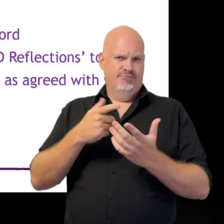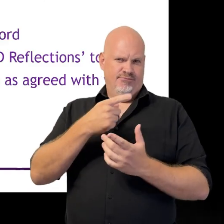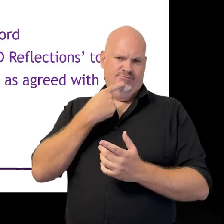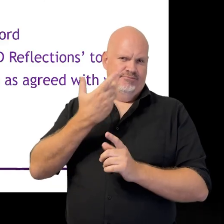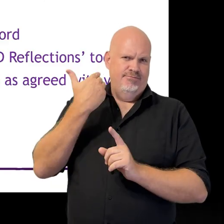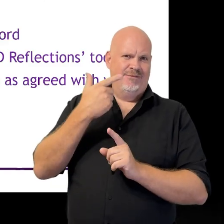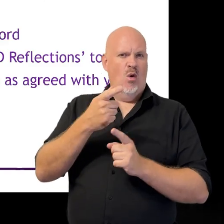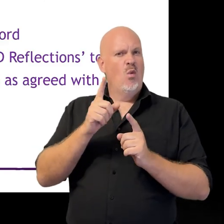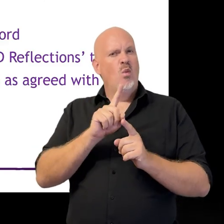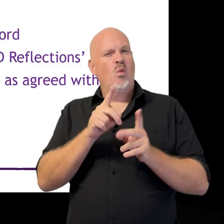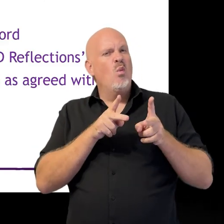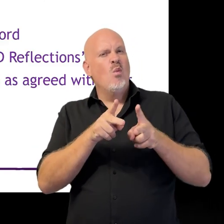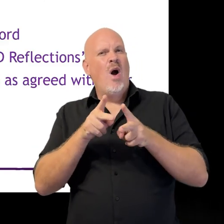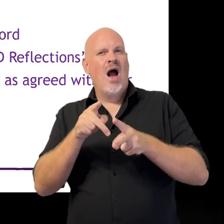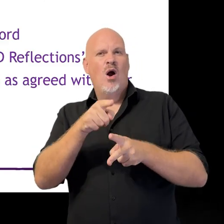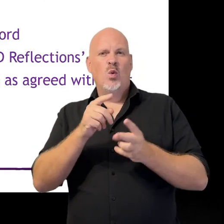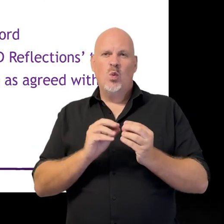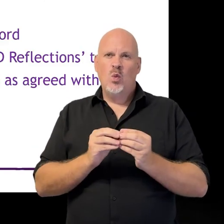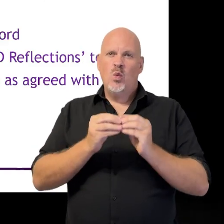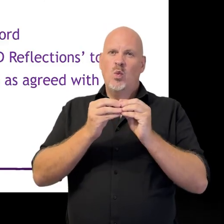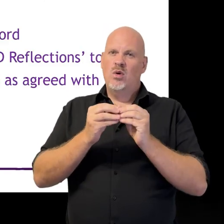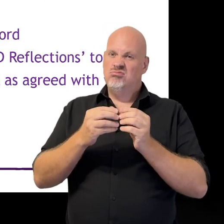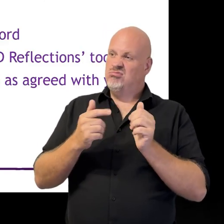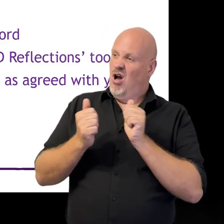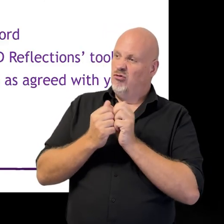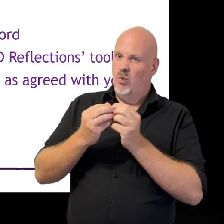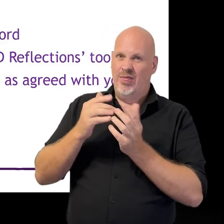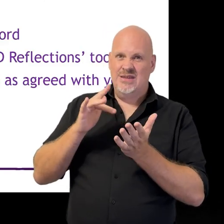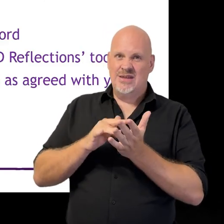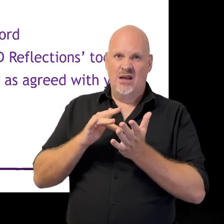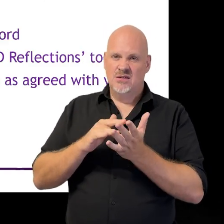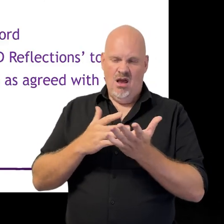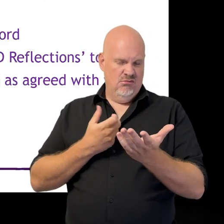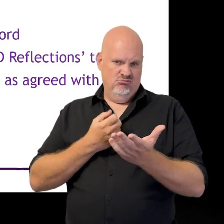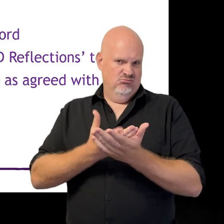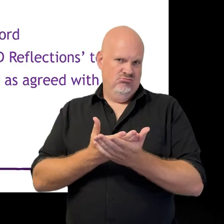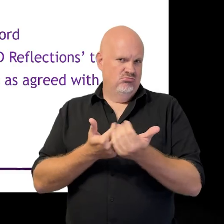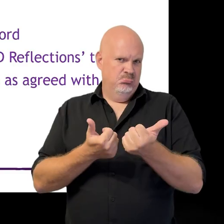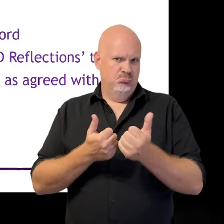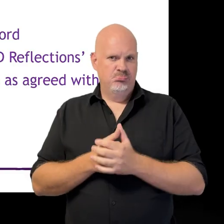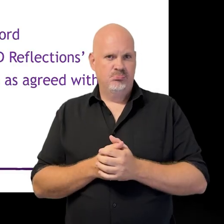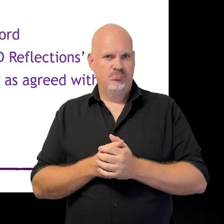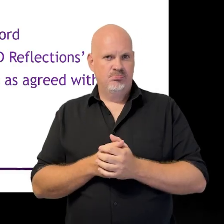mentioned, in whatever format you agree with your centre.